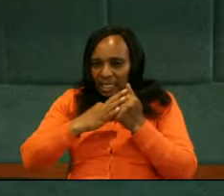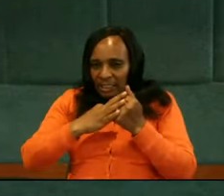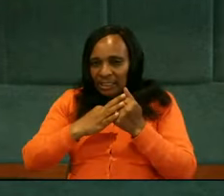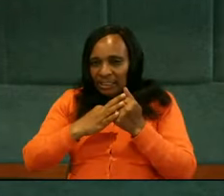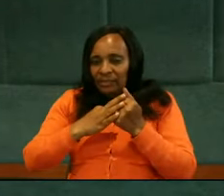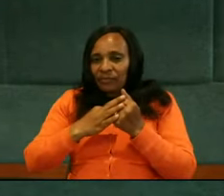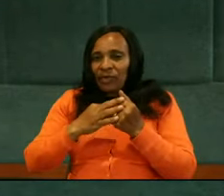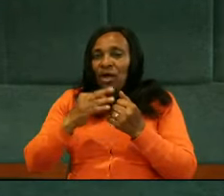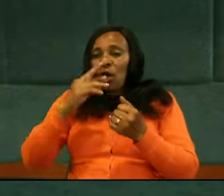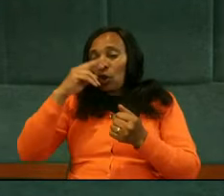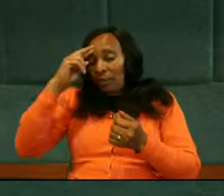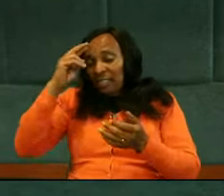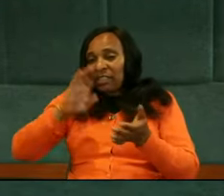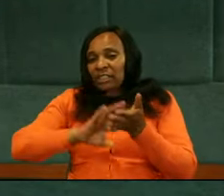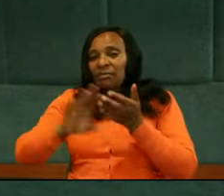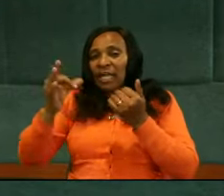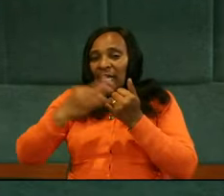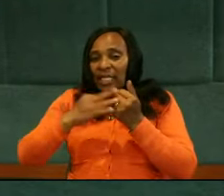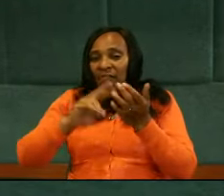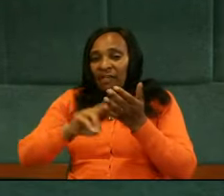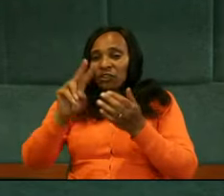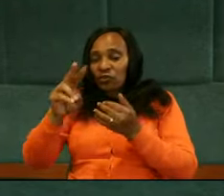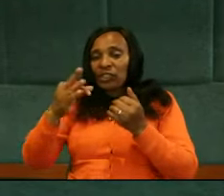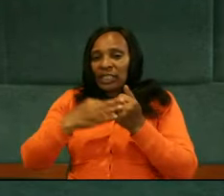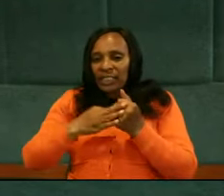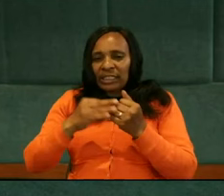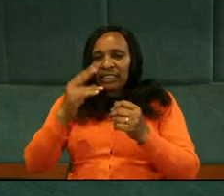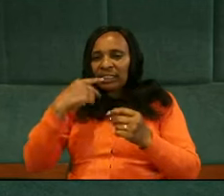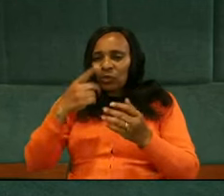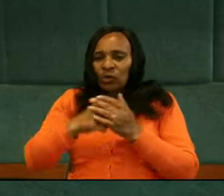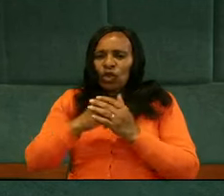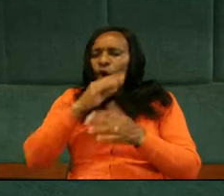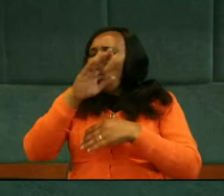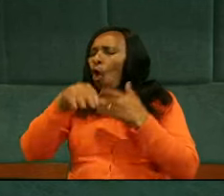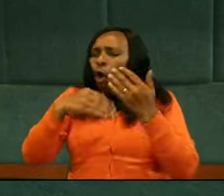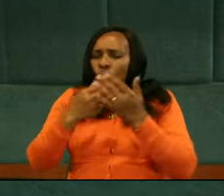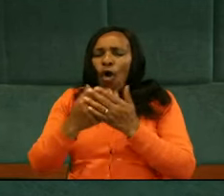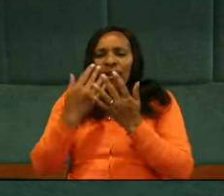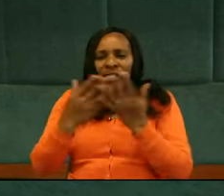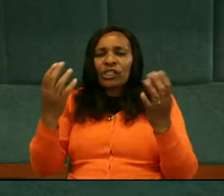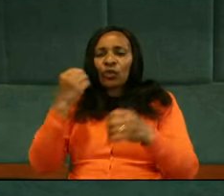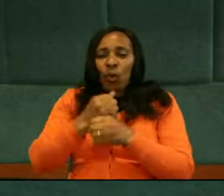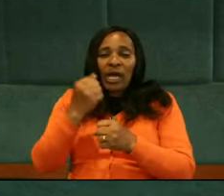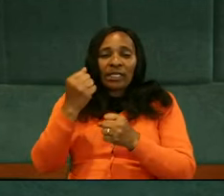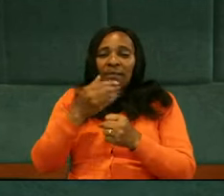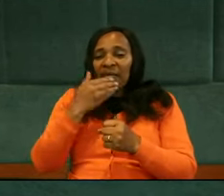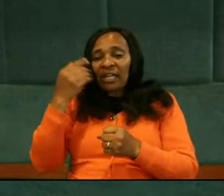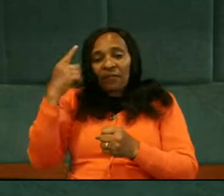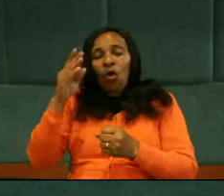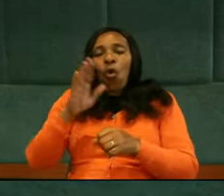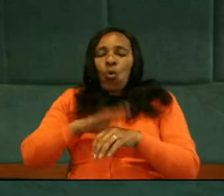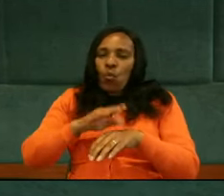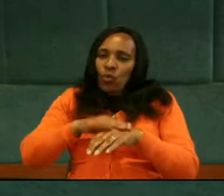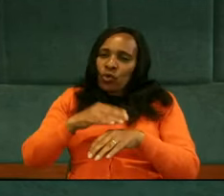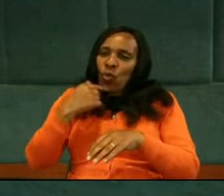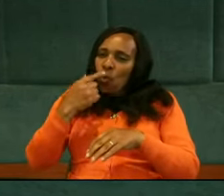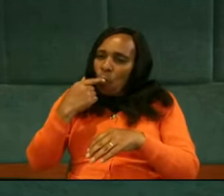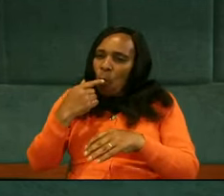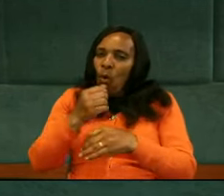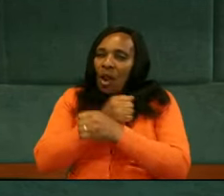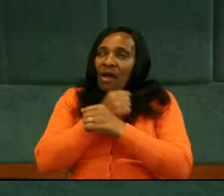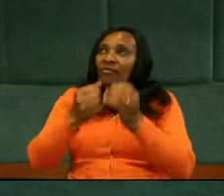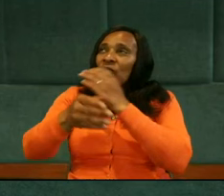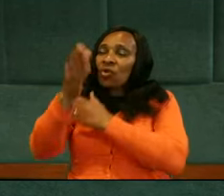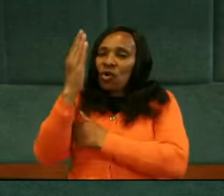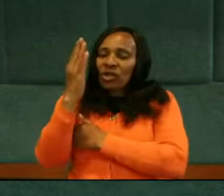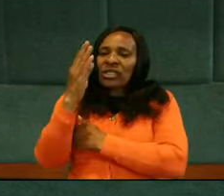chapter 8, verse 28 says, "And we know that all things work together for good to them that love God, to them